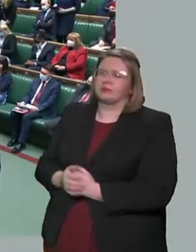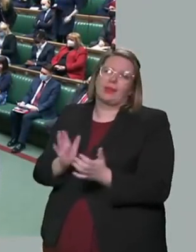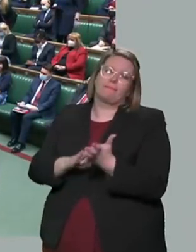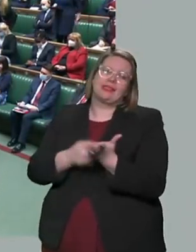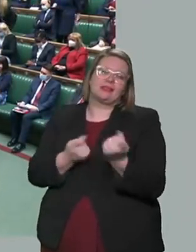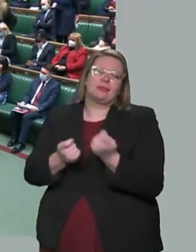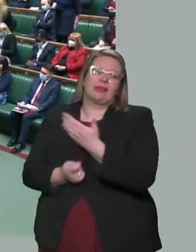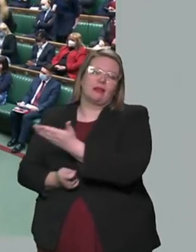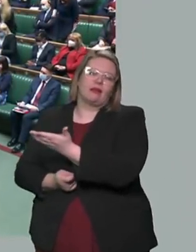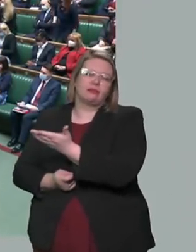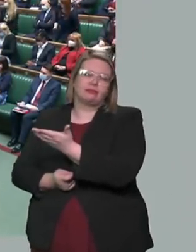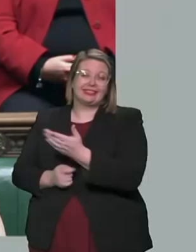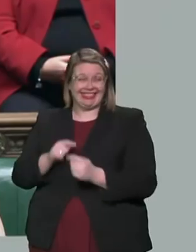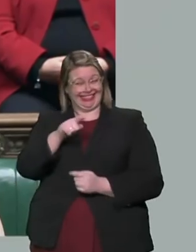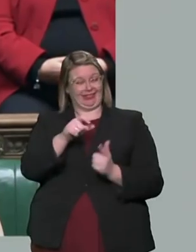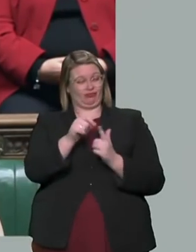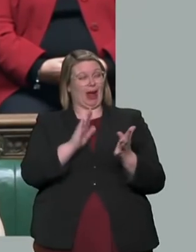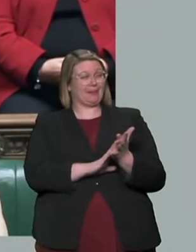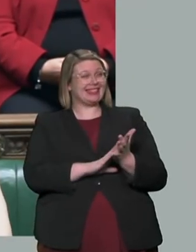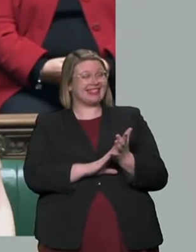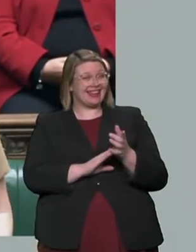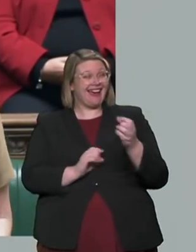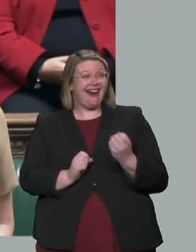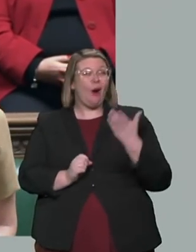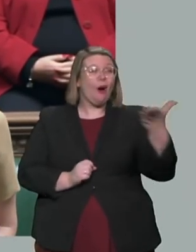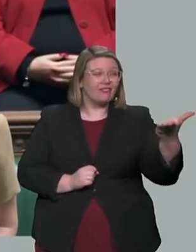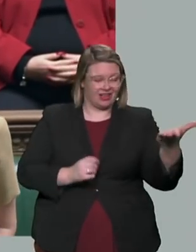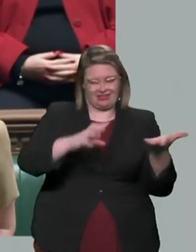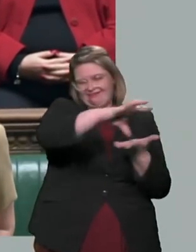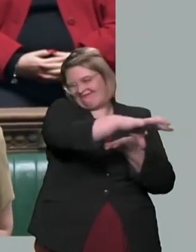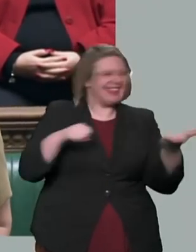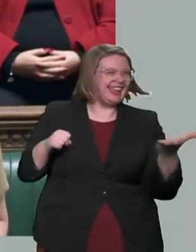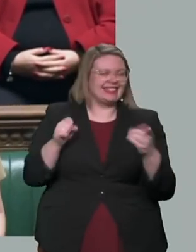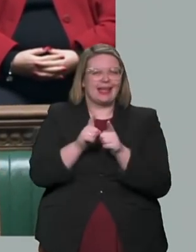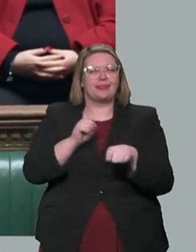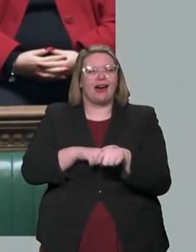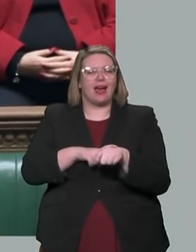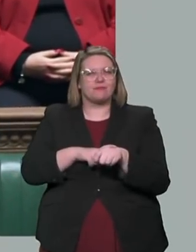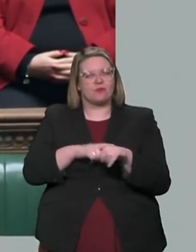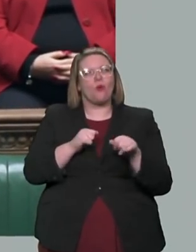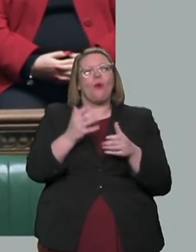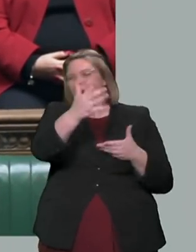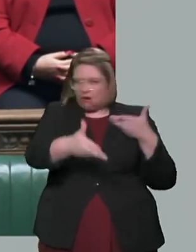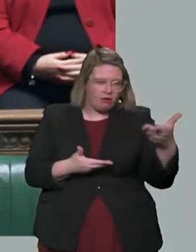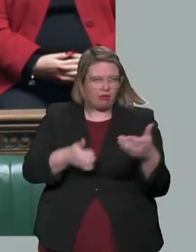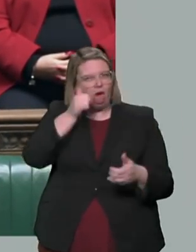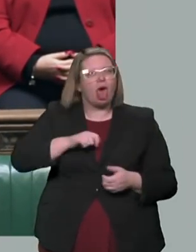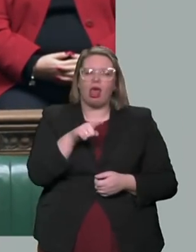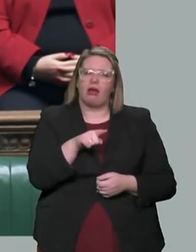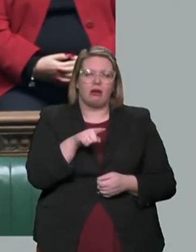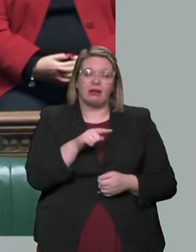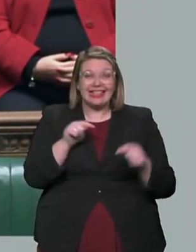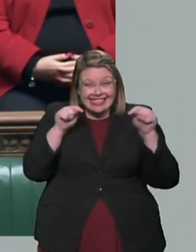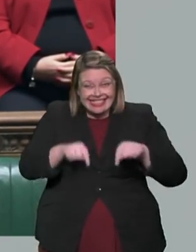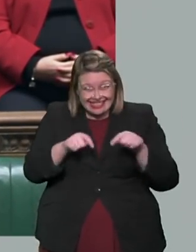Prime Minister always gives with one hand and takes away with the other. Under this Prime Minister,